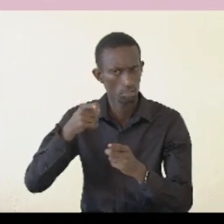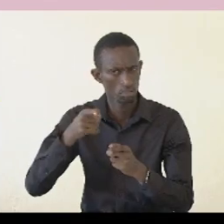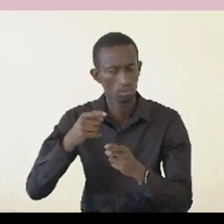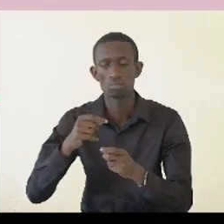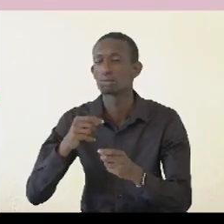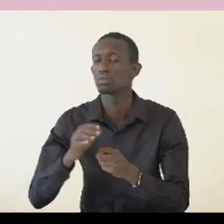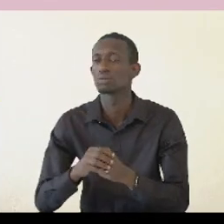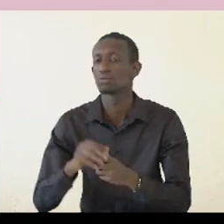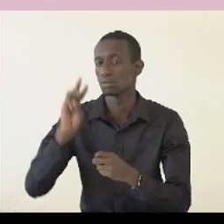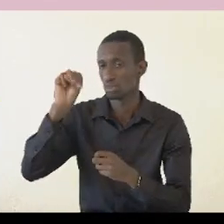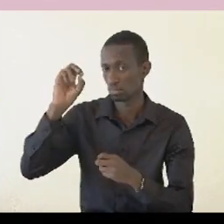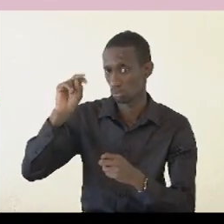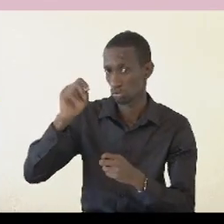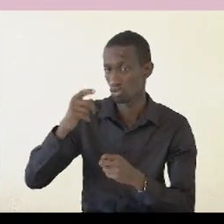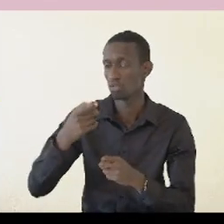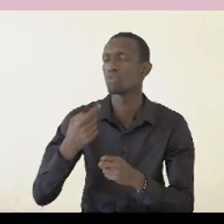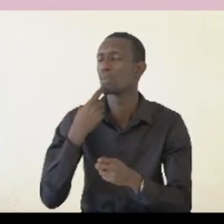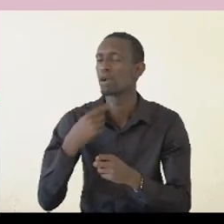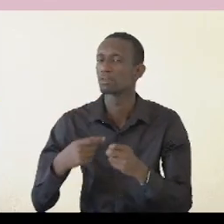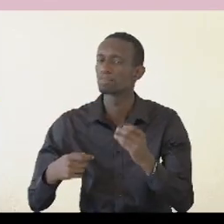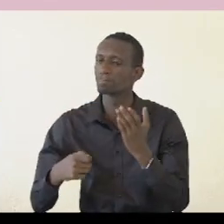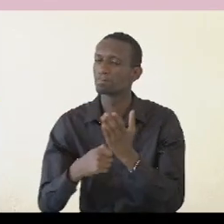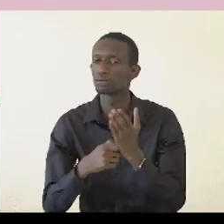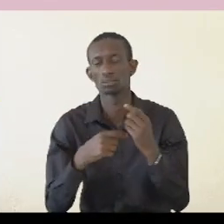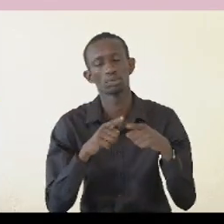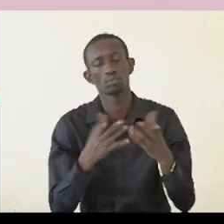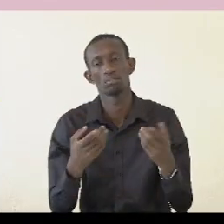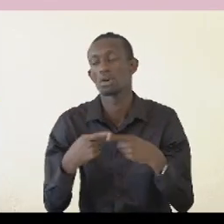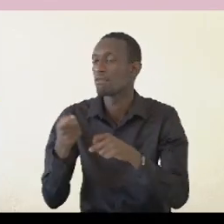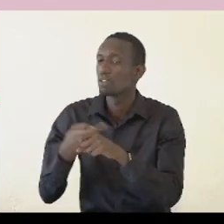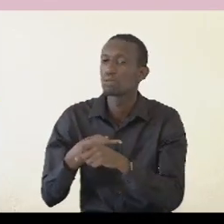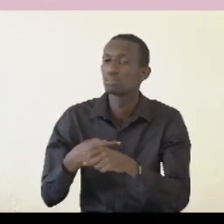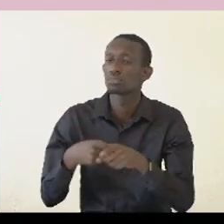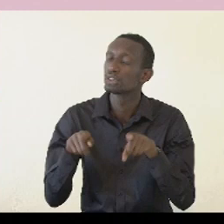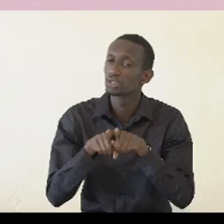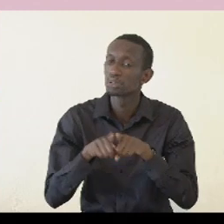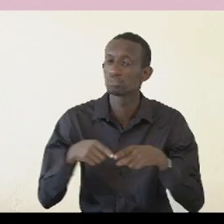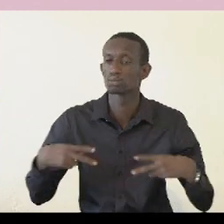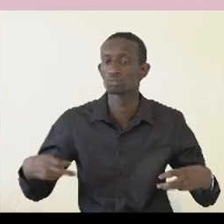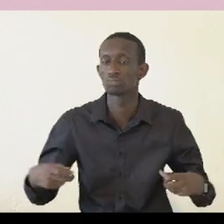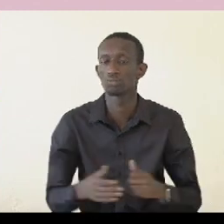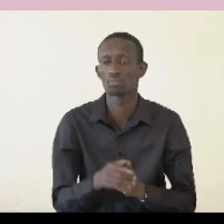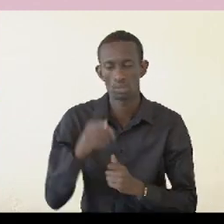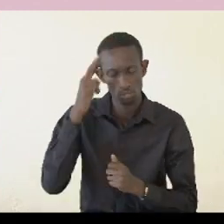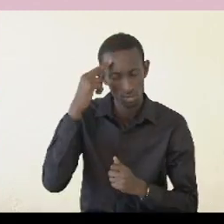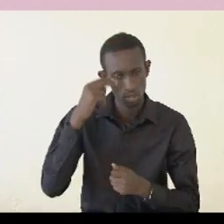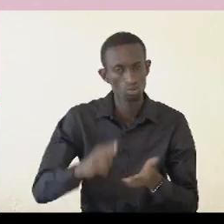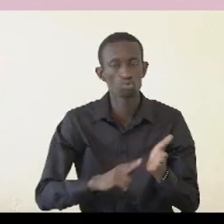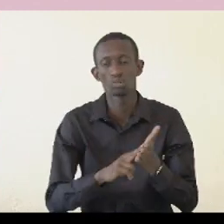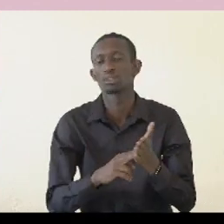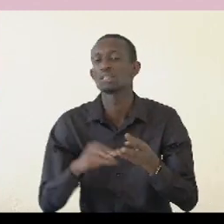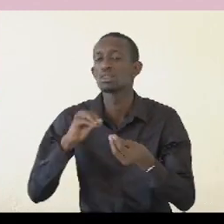ions, which have different charges, but which come from the same element. We said that you use the Roman numbers